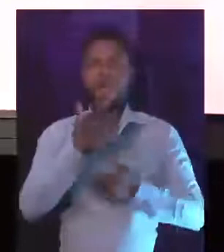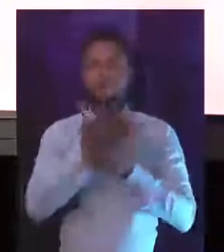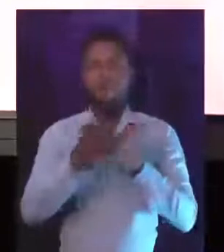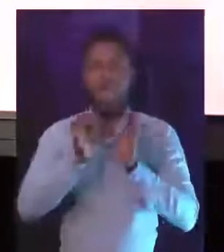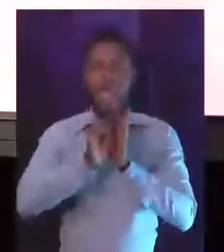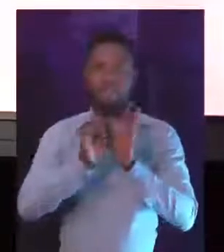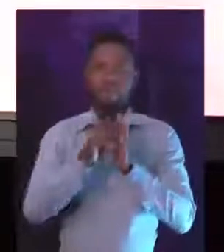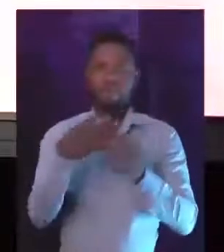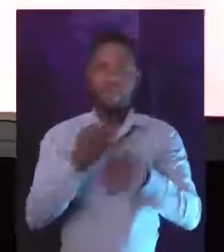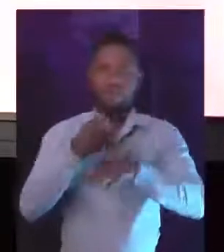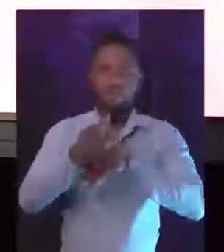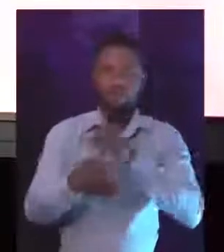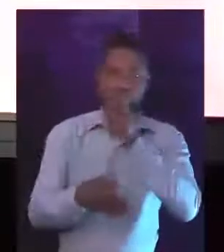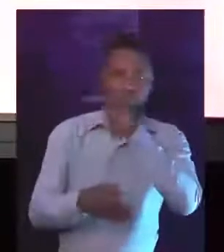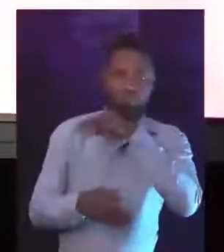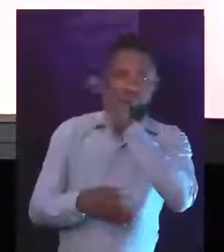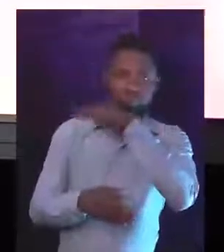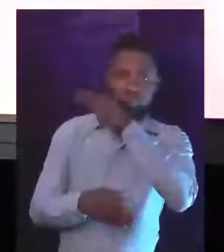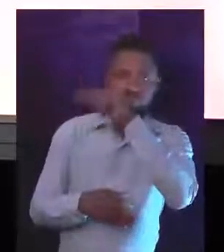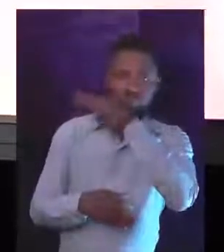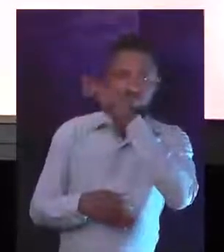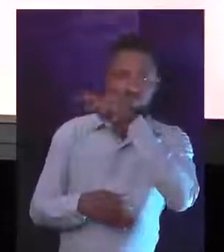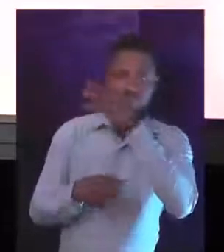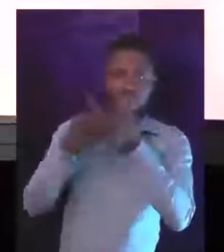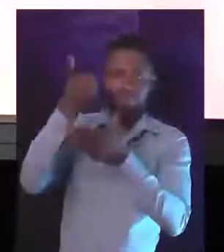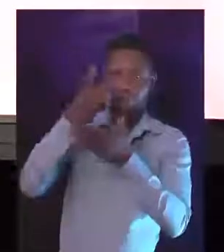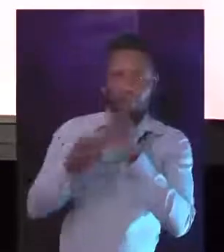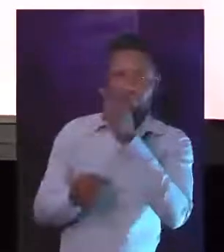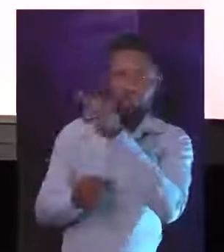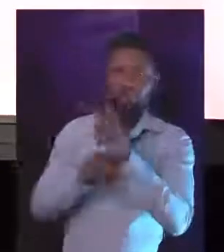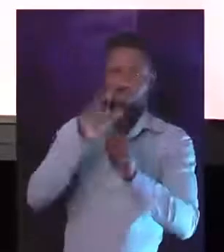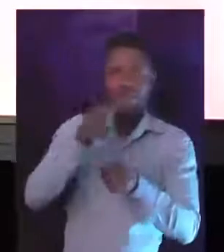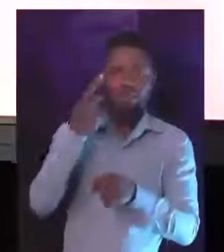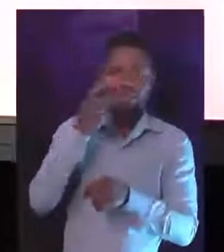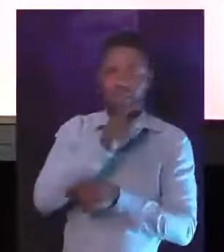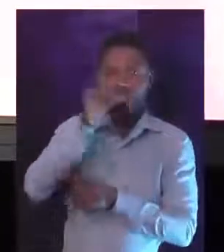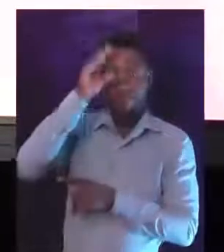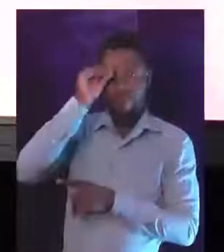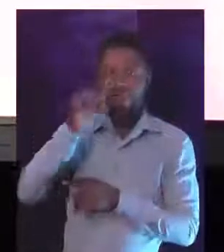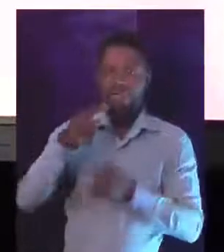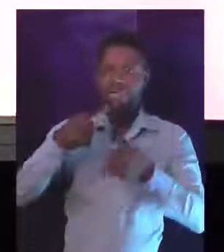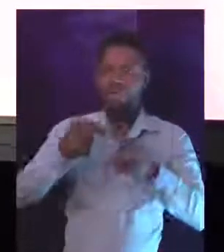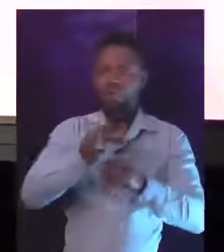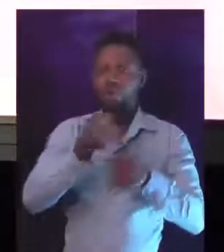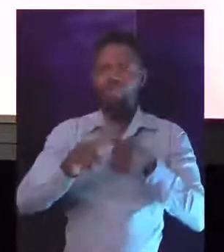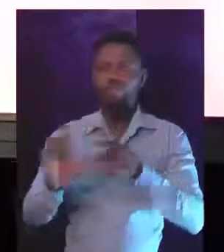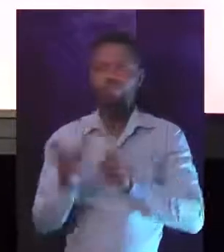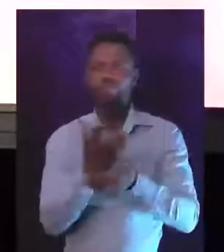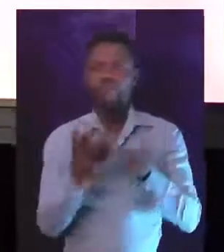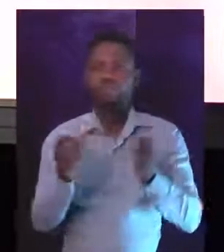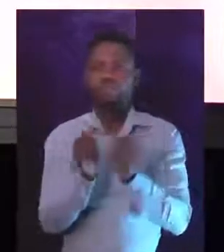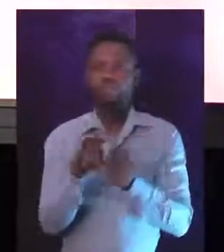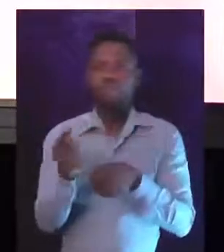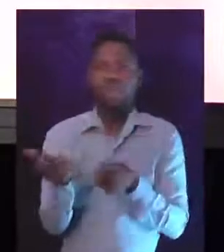is. We have some examples of force in this in the diagram here. You can see here a boy